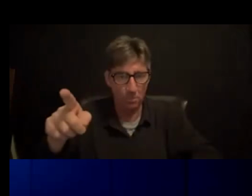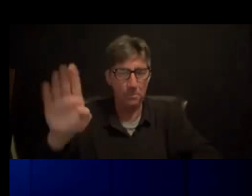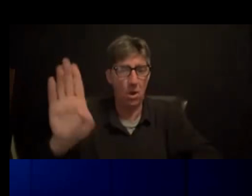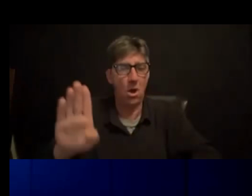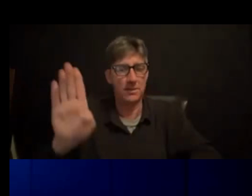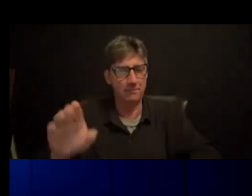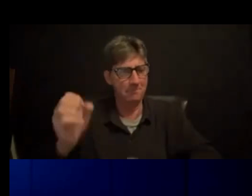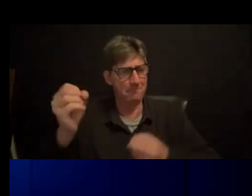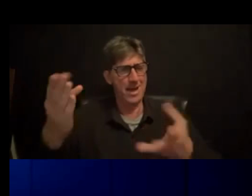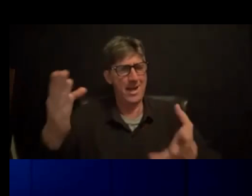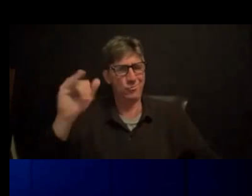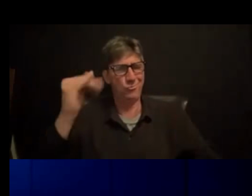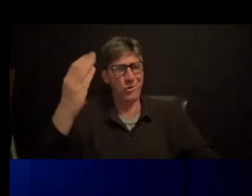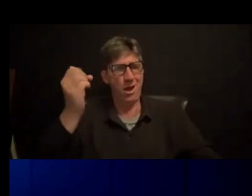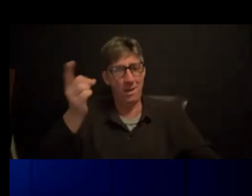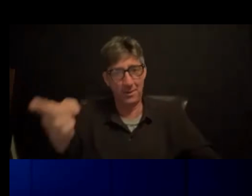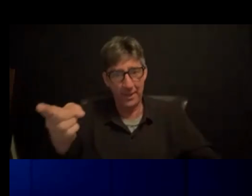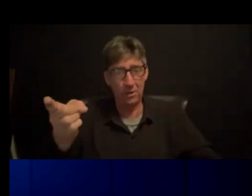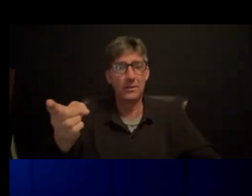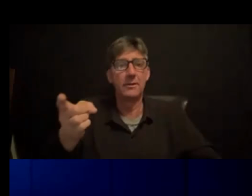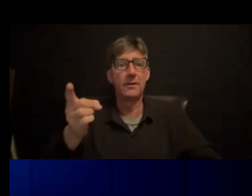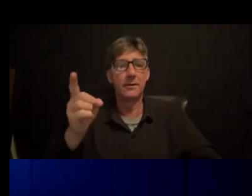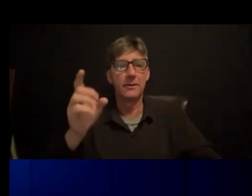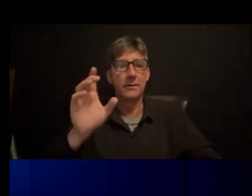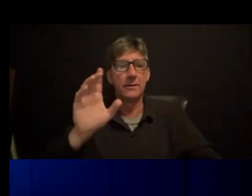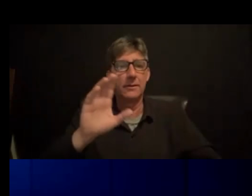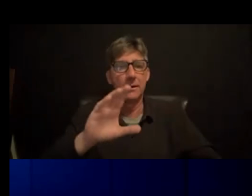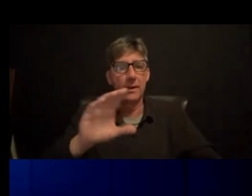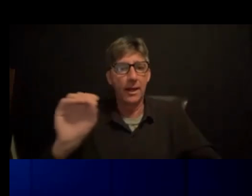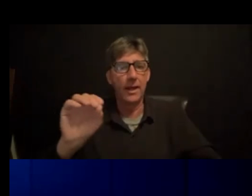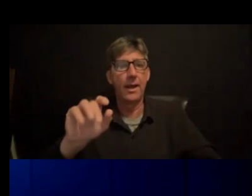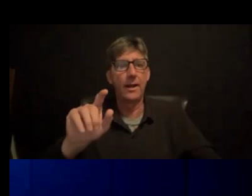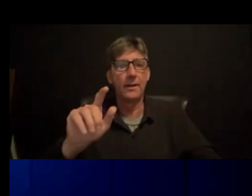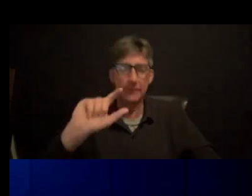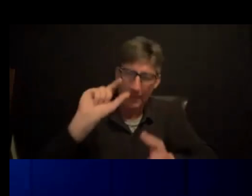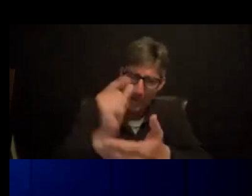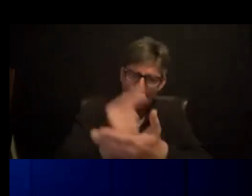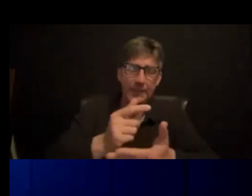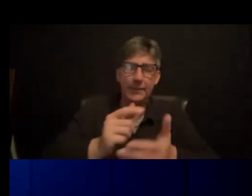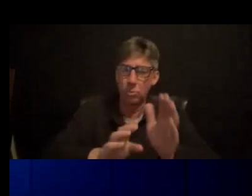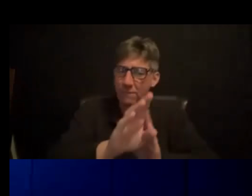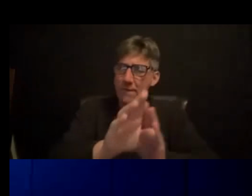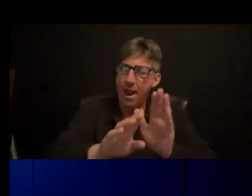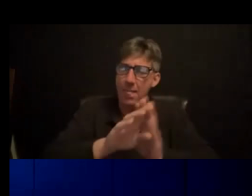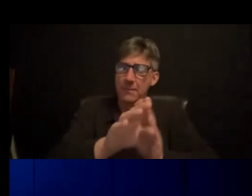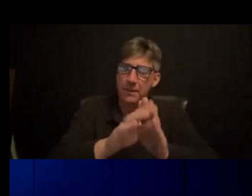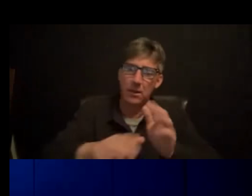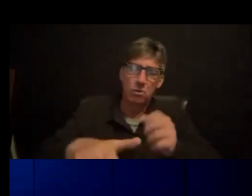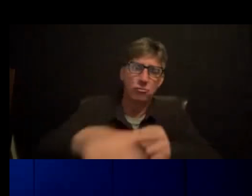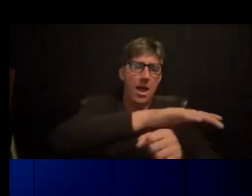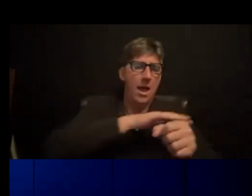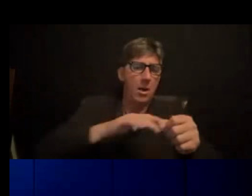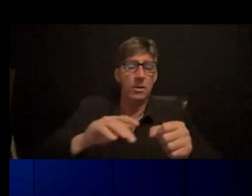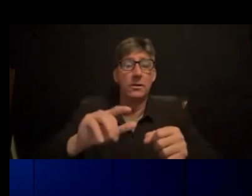as guaranteeing that development that is encouraged to occur around commuter rail stations has